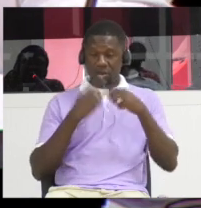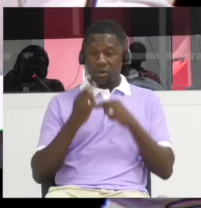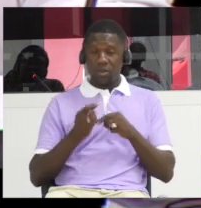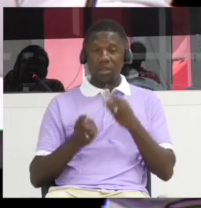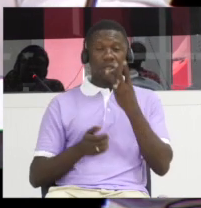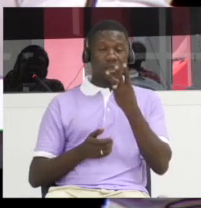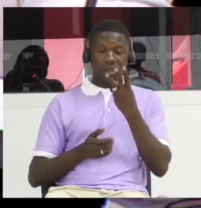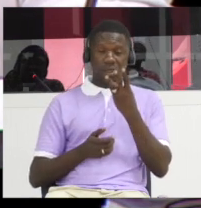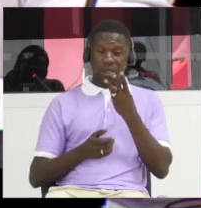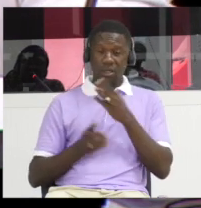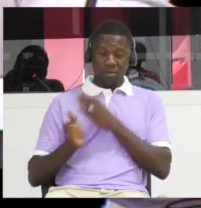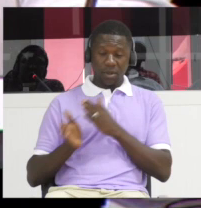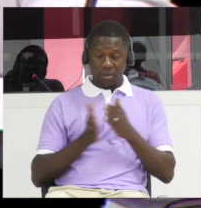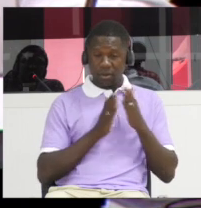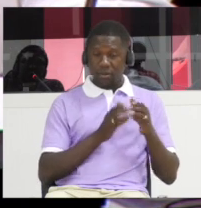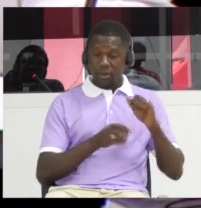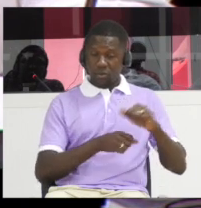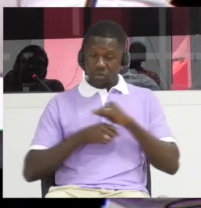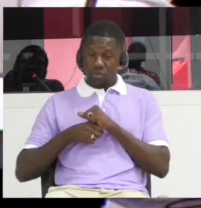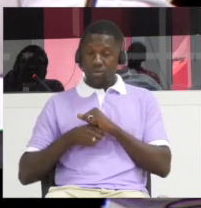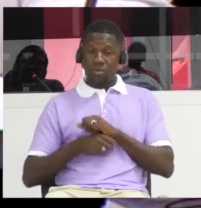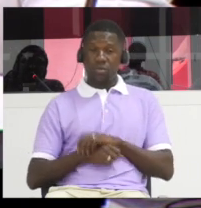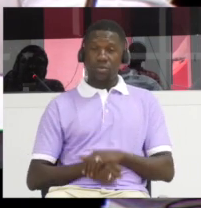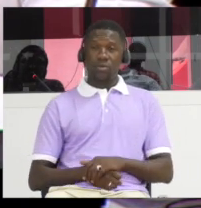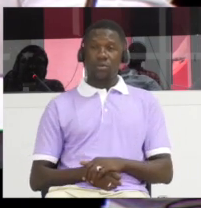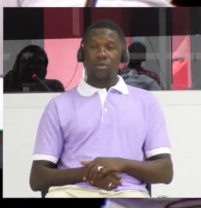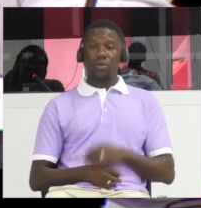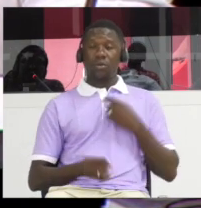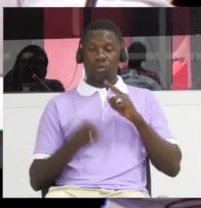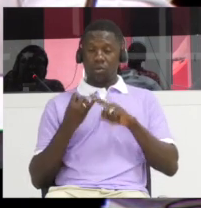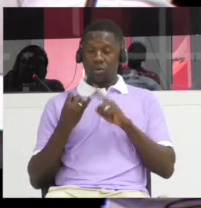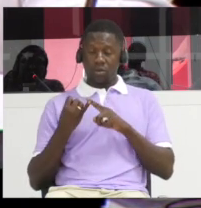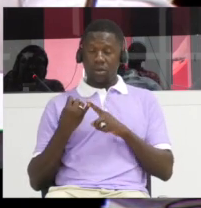or of planned coup. One was that